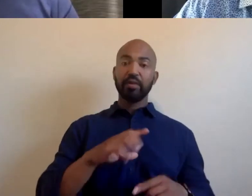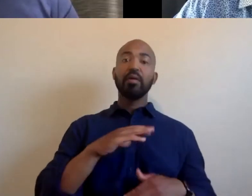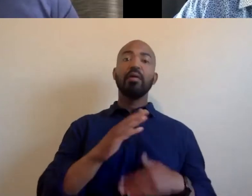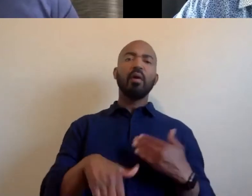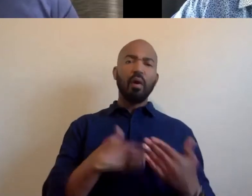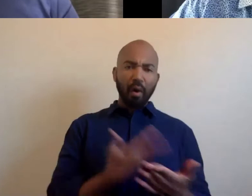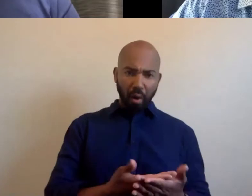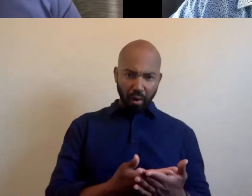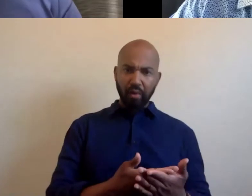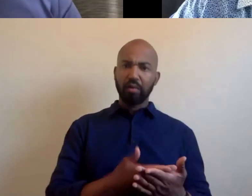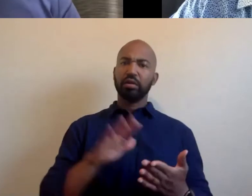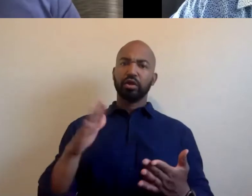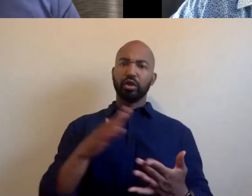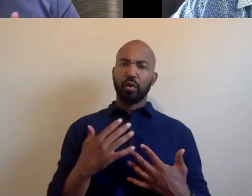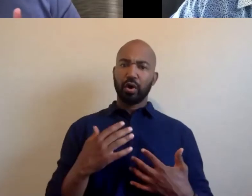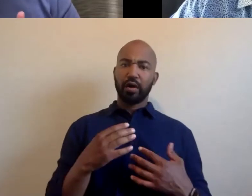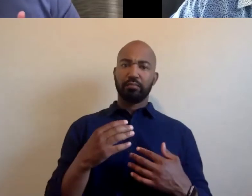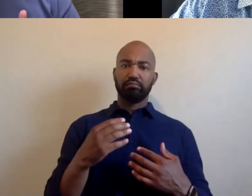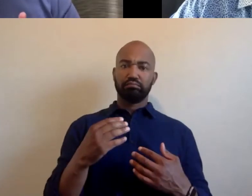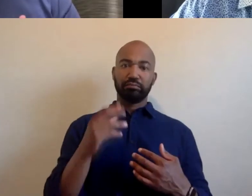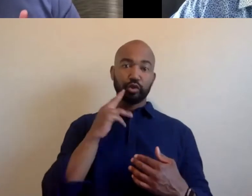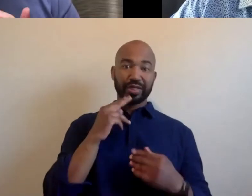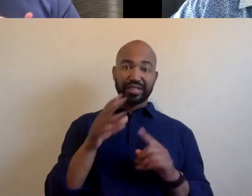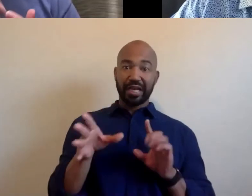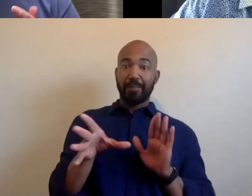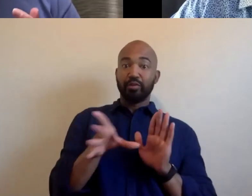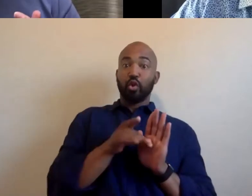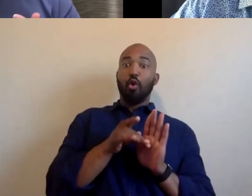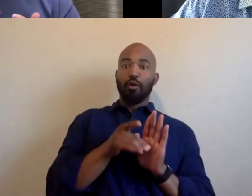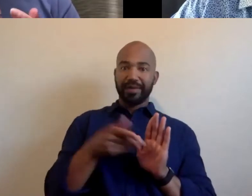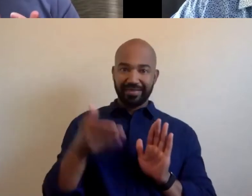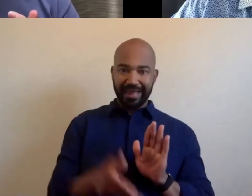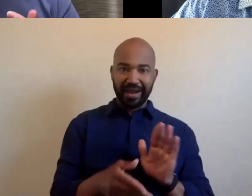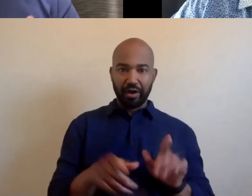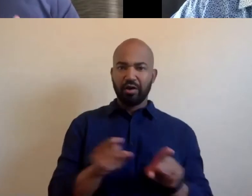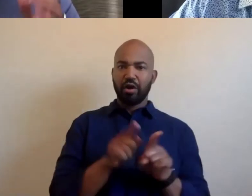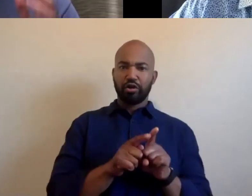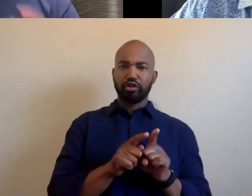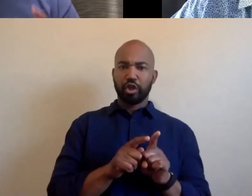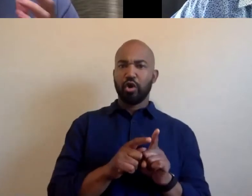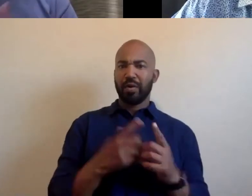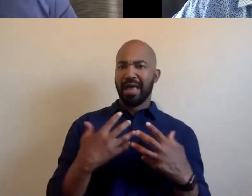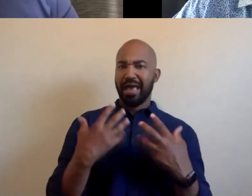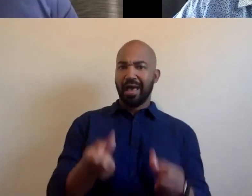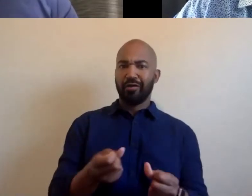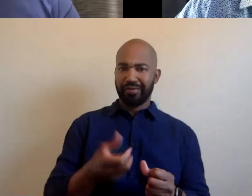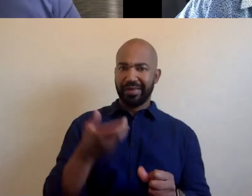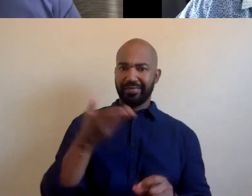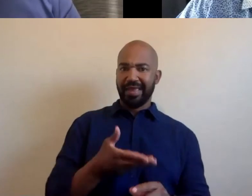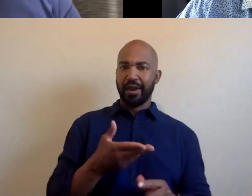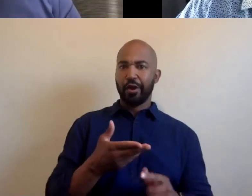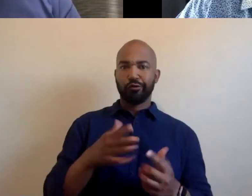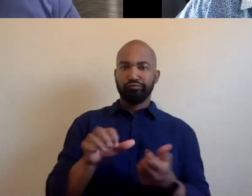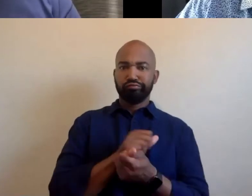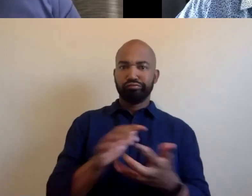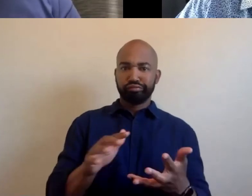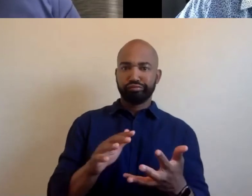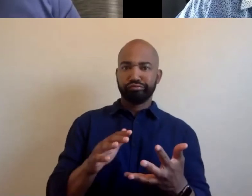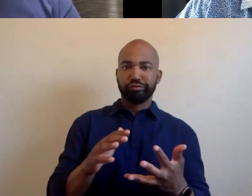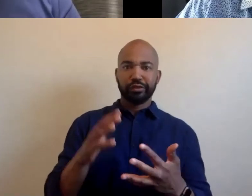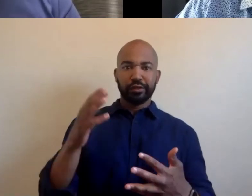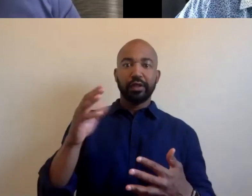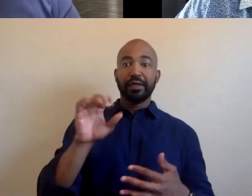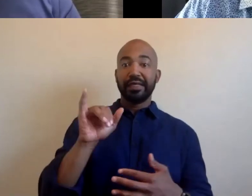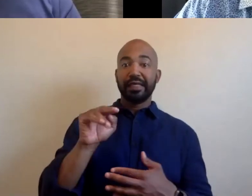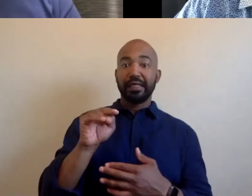health as well. So whole grains really helps kind of scrub your intestines and keep them healthy. White bread, if you